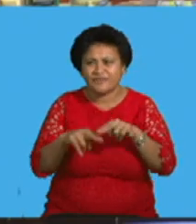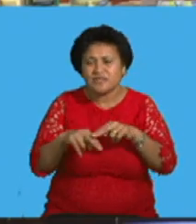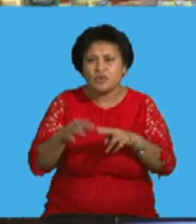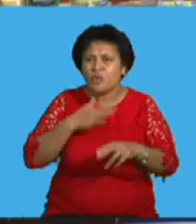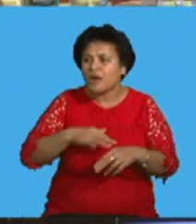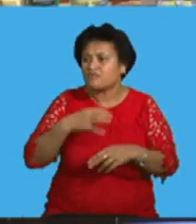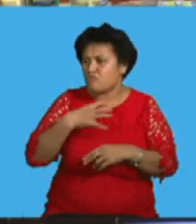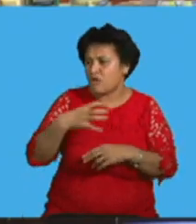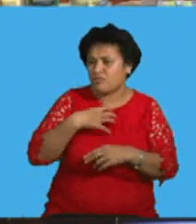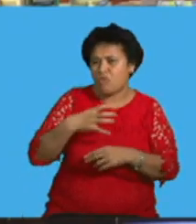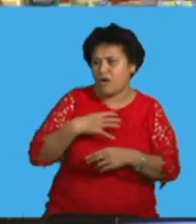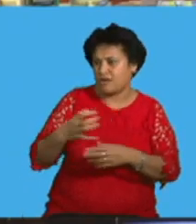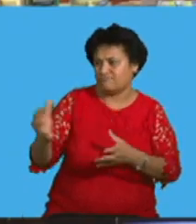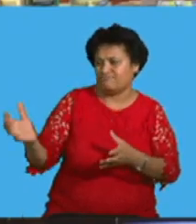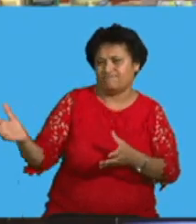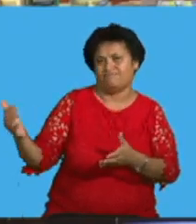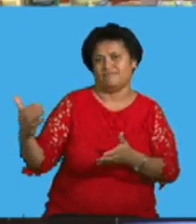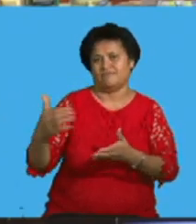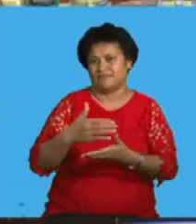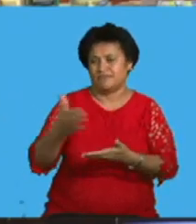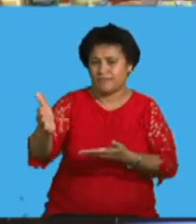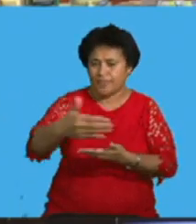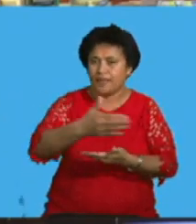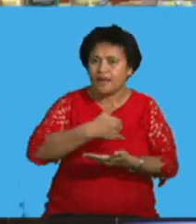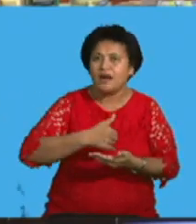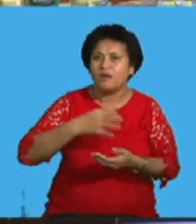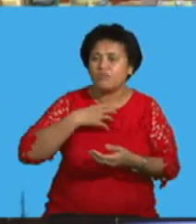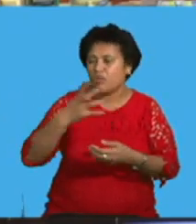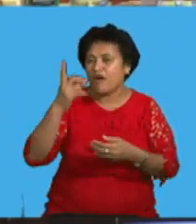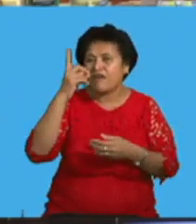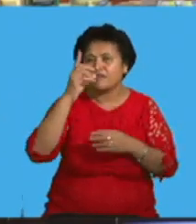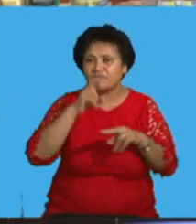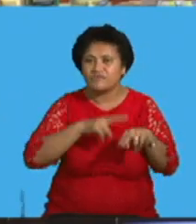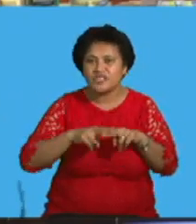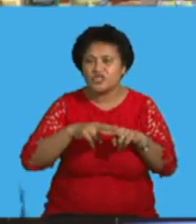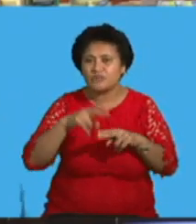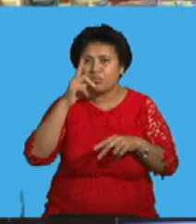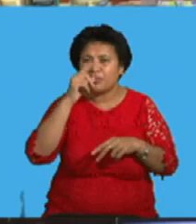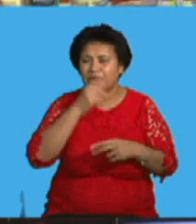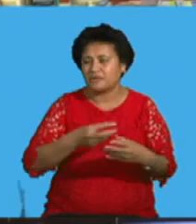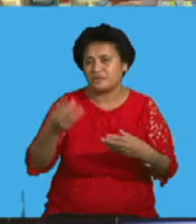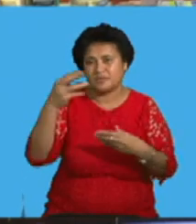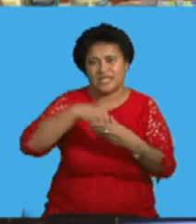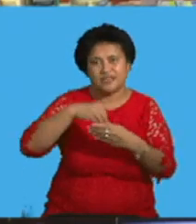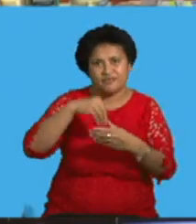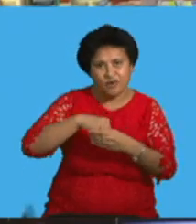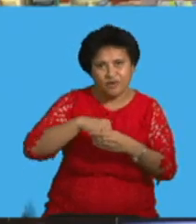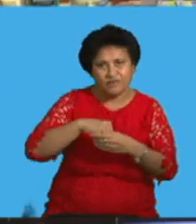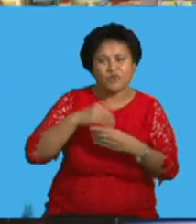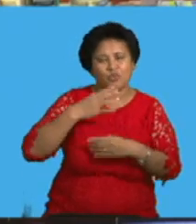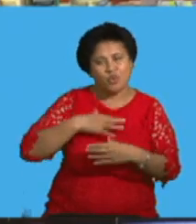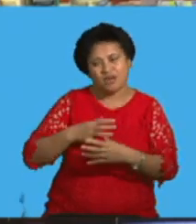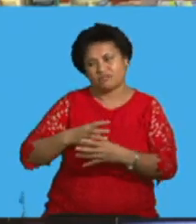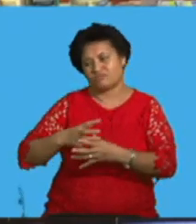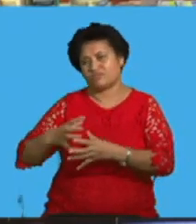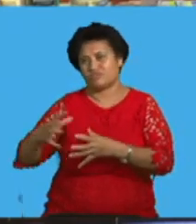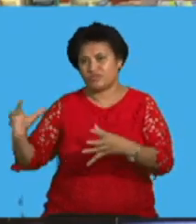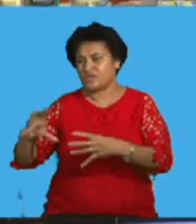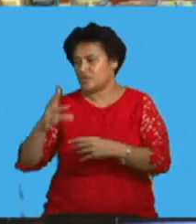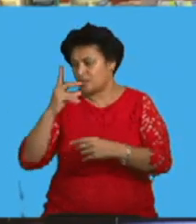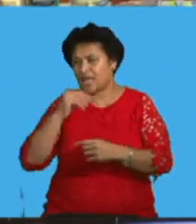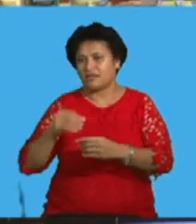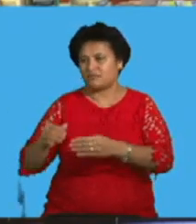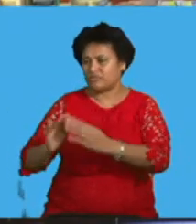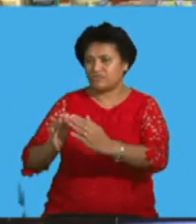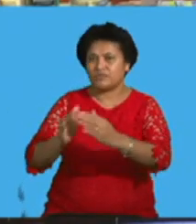involved, more resource owners contributing to the growth of our largest industry. Therefore, an integrated approach is